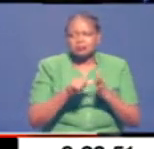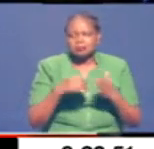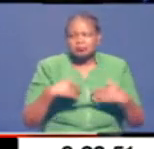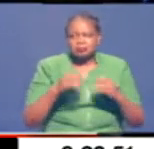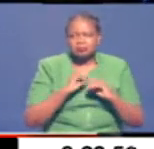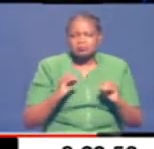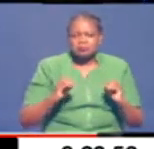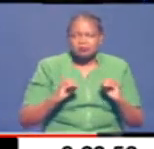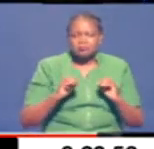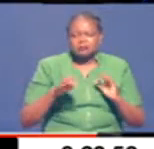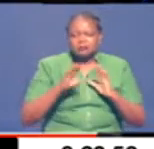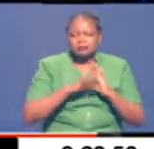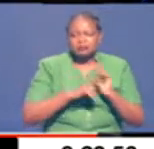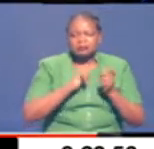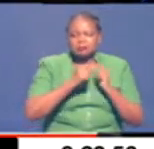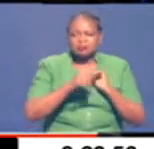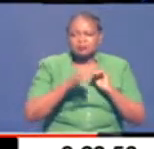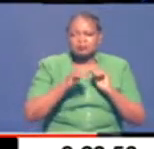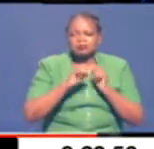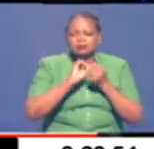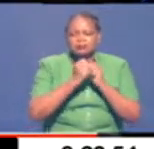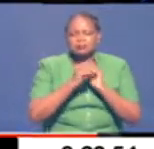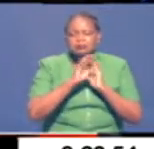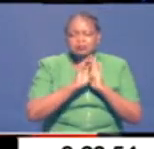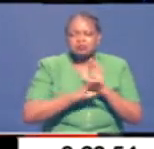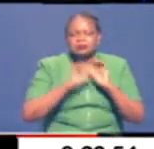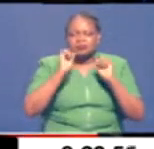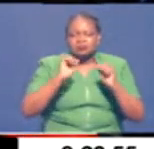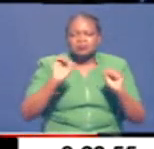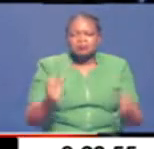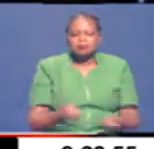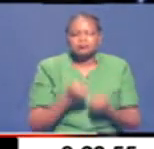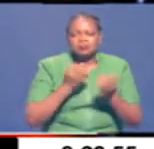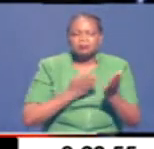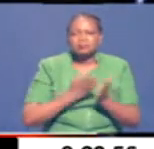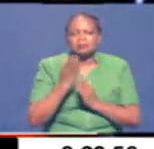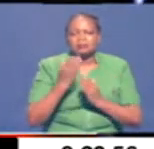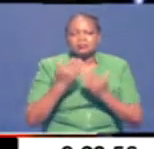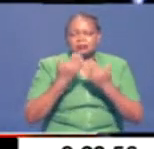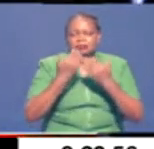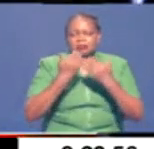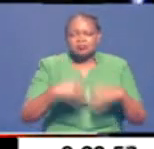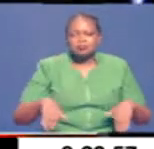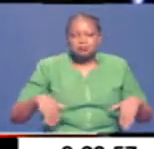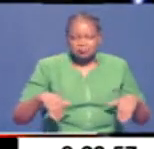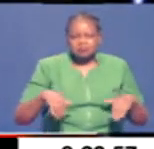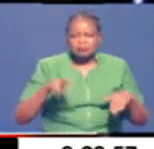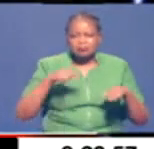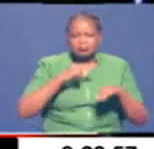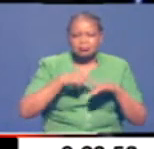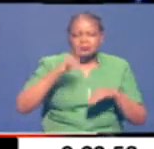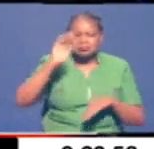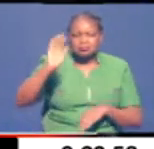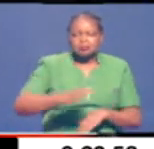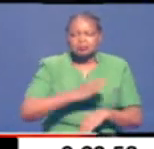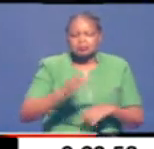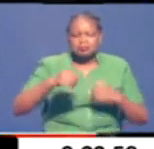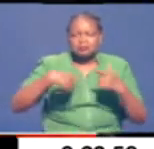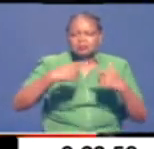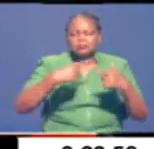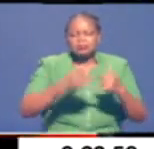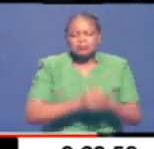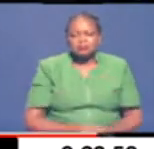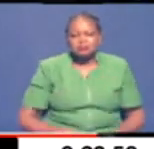2020 can be salvaged through a bipartisan national and parliamentary process. We